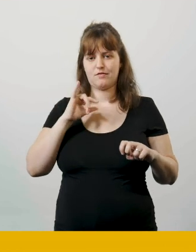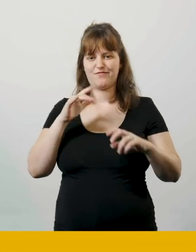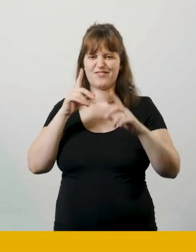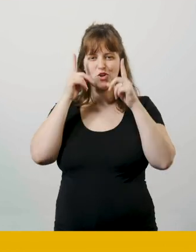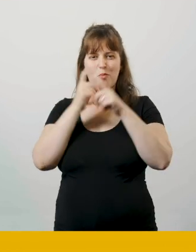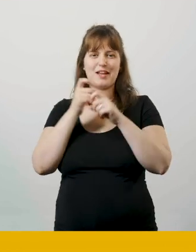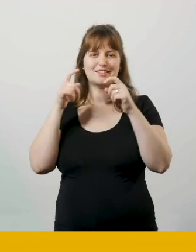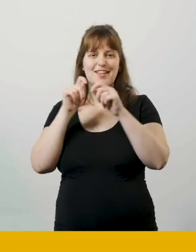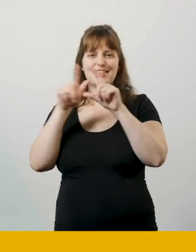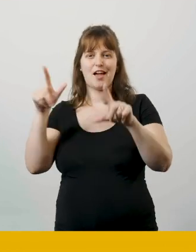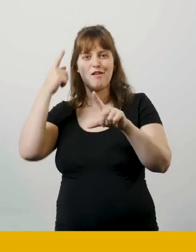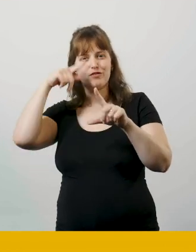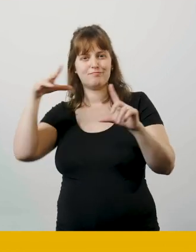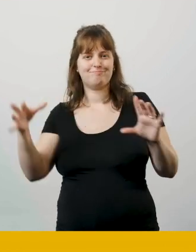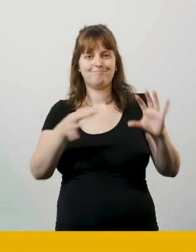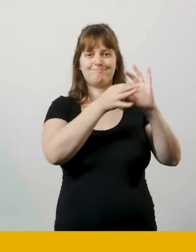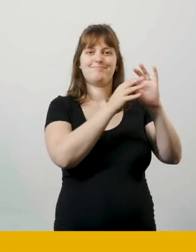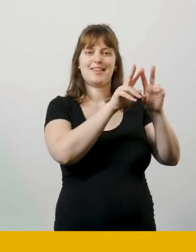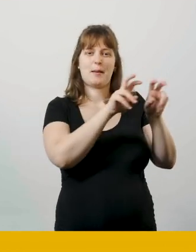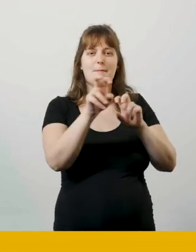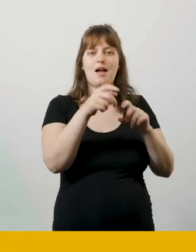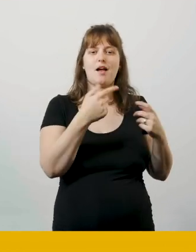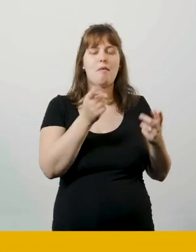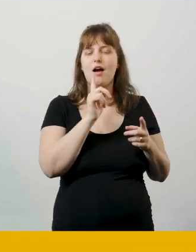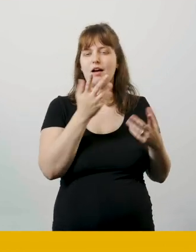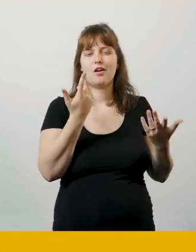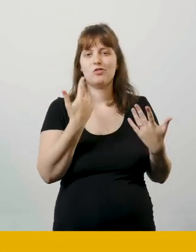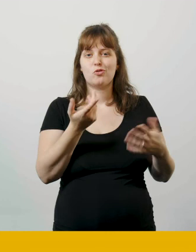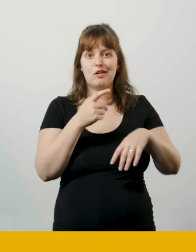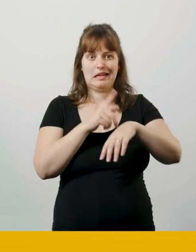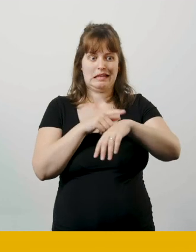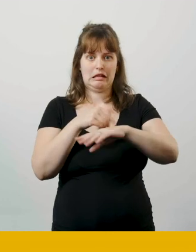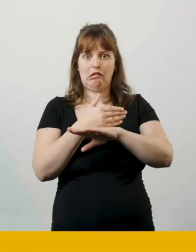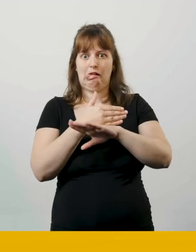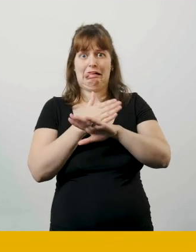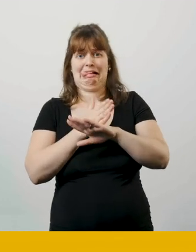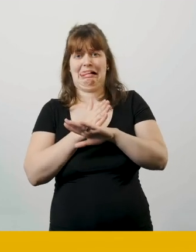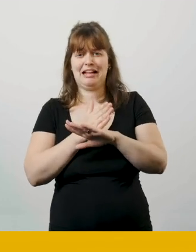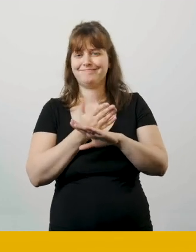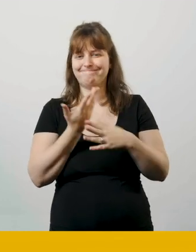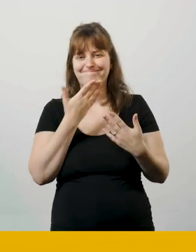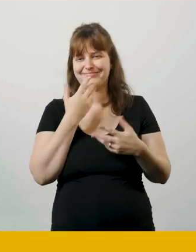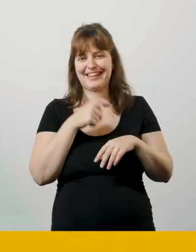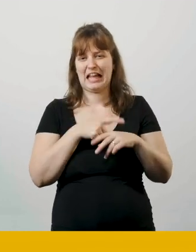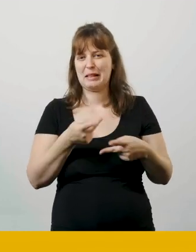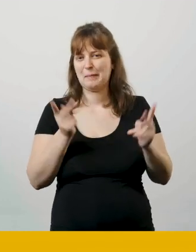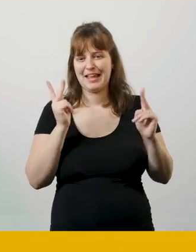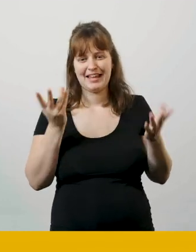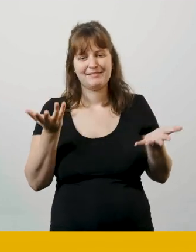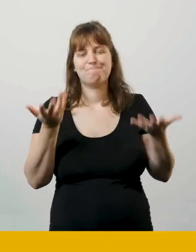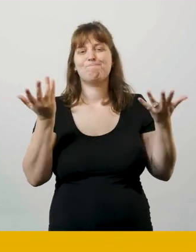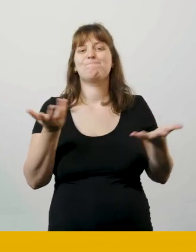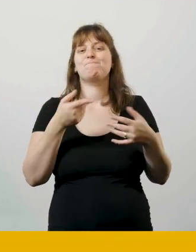all. But we really are out of time. So